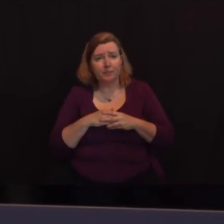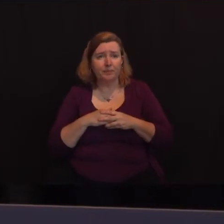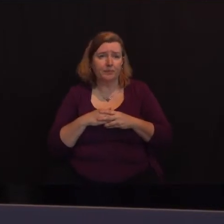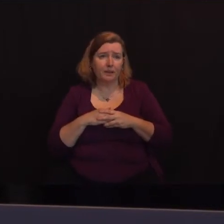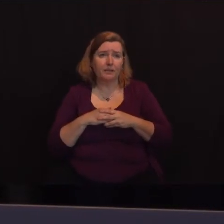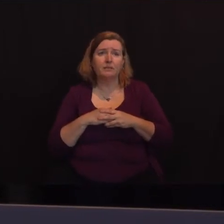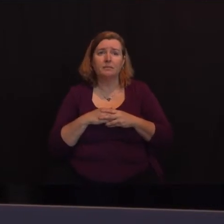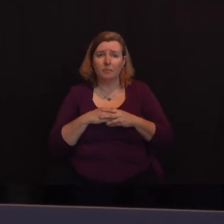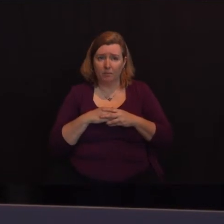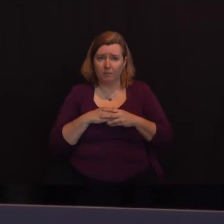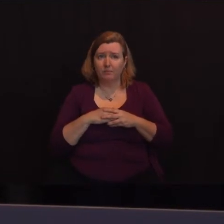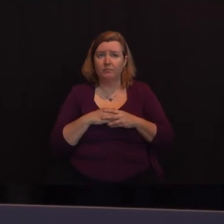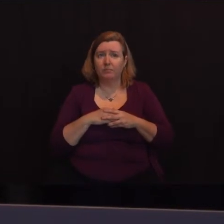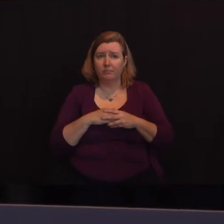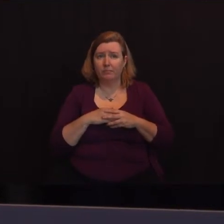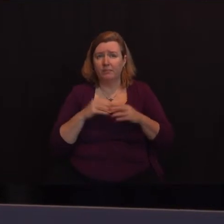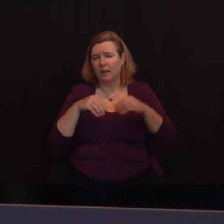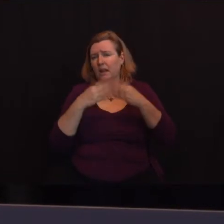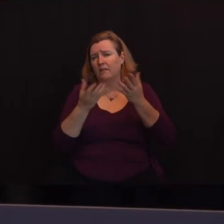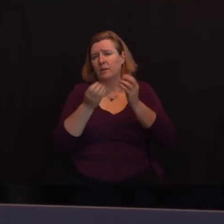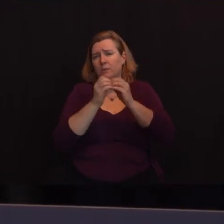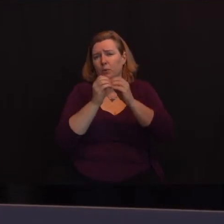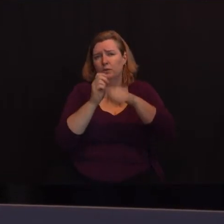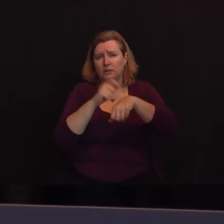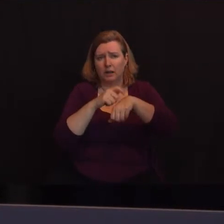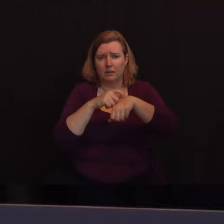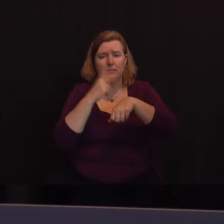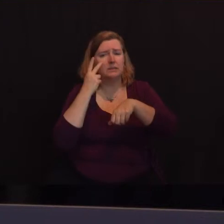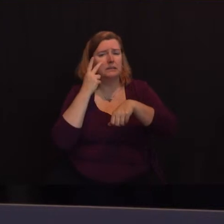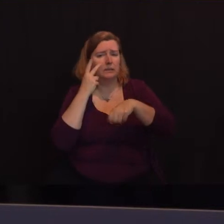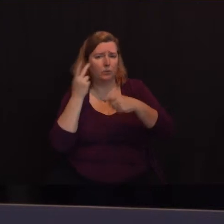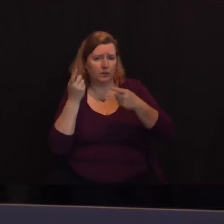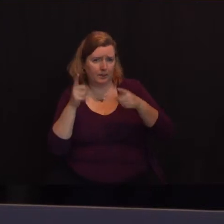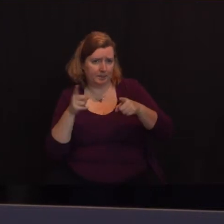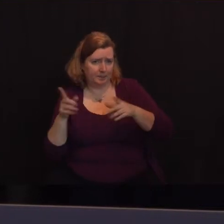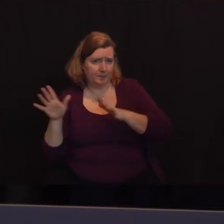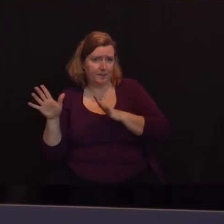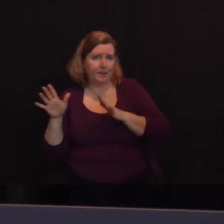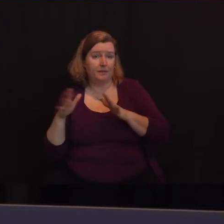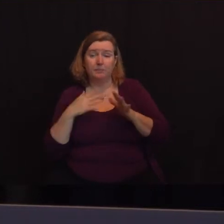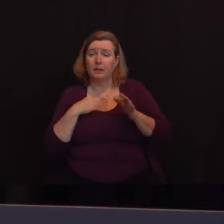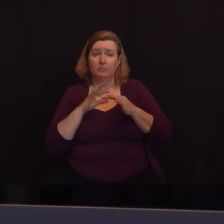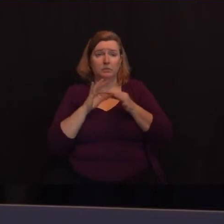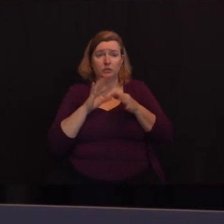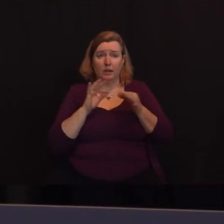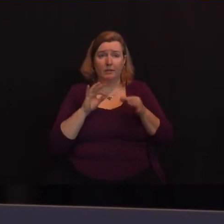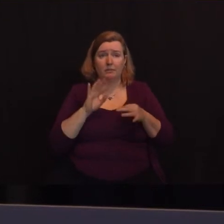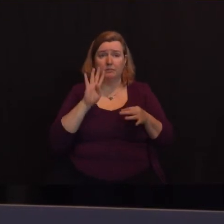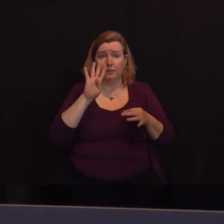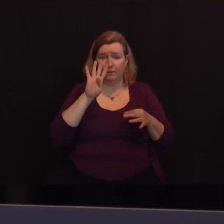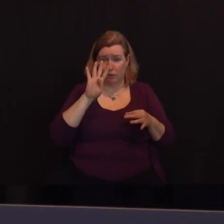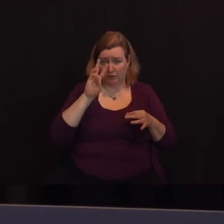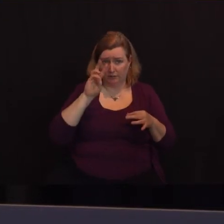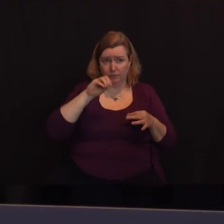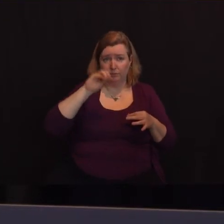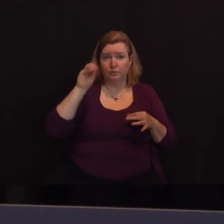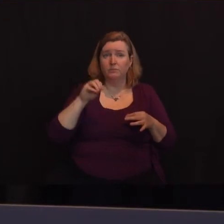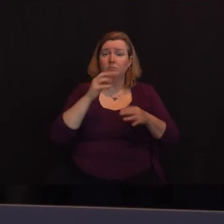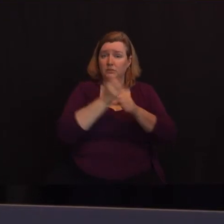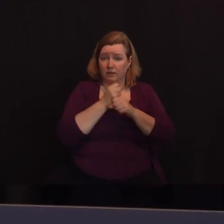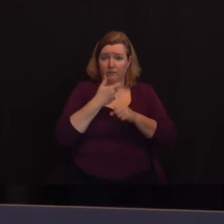it's hesitancy. I do want to give one message, though. Only 46% of the people getting vaccinated right now are